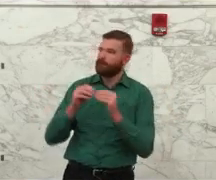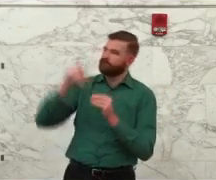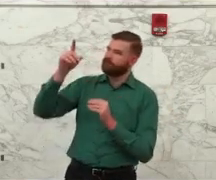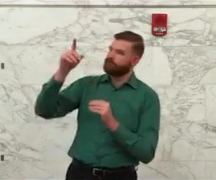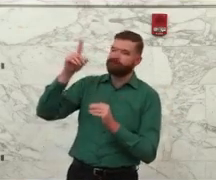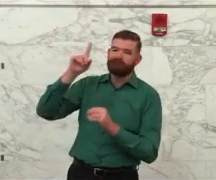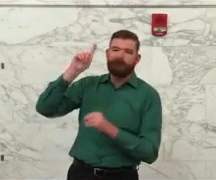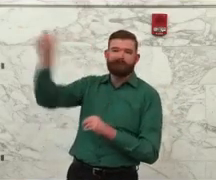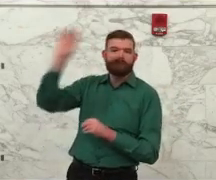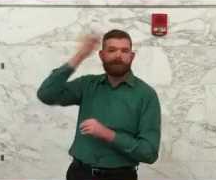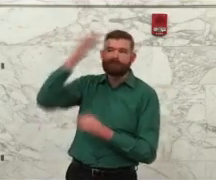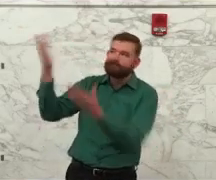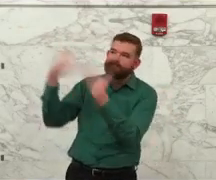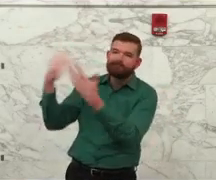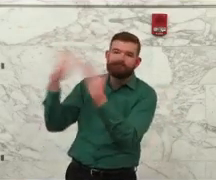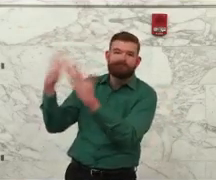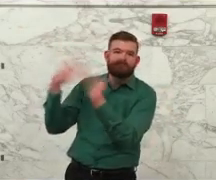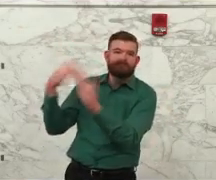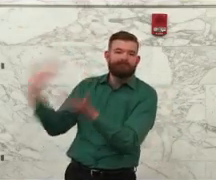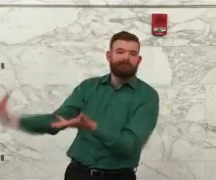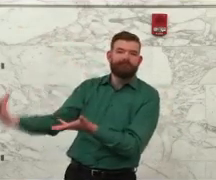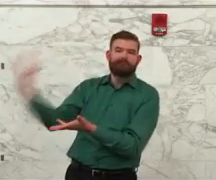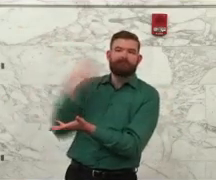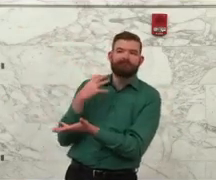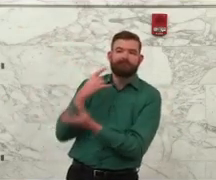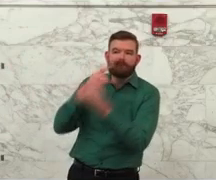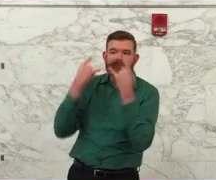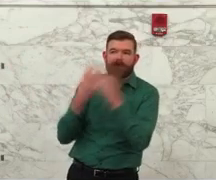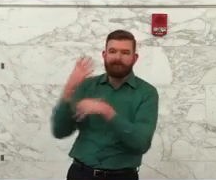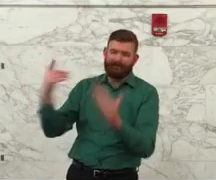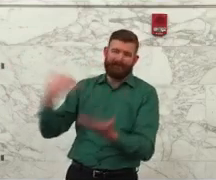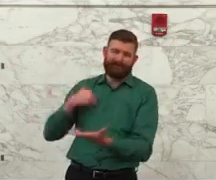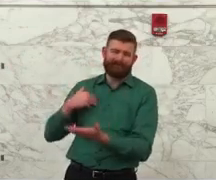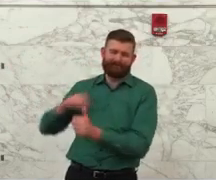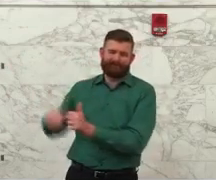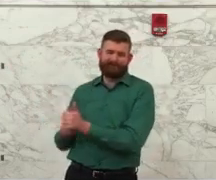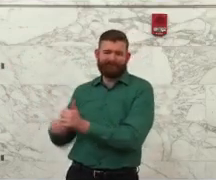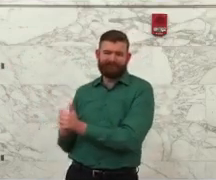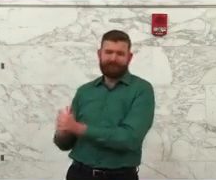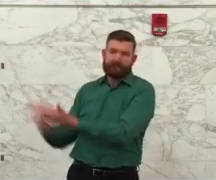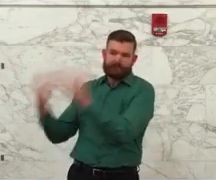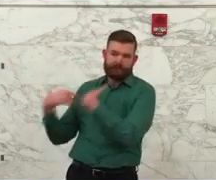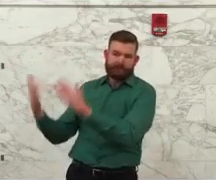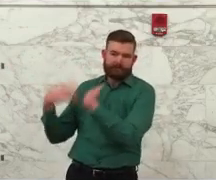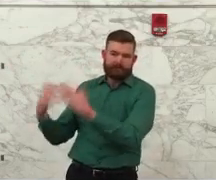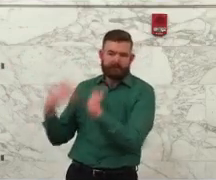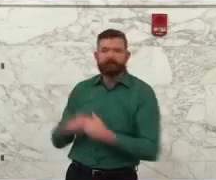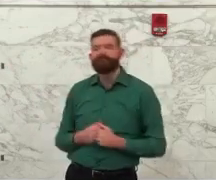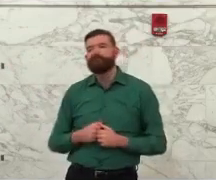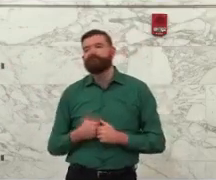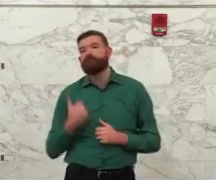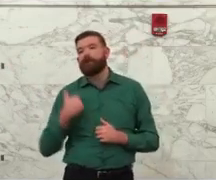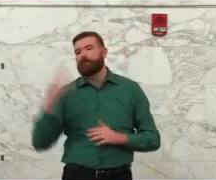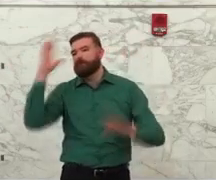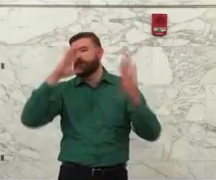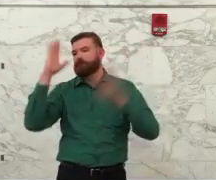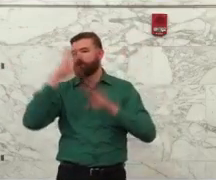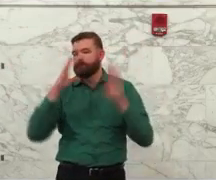another slug out of the strategic stockpile. And secondly, the economic impact on workers, on small businesses, on the state,